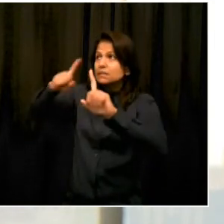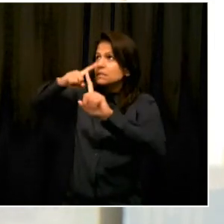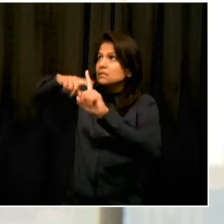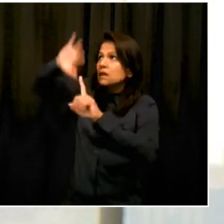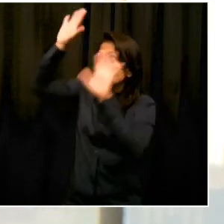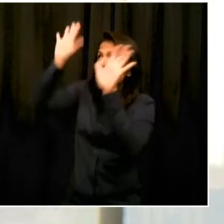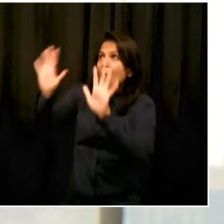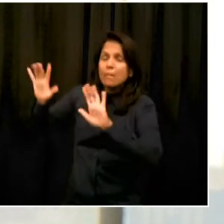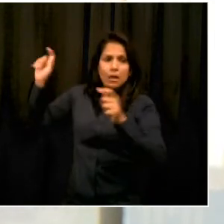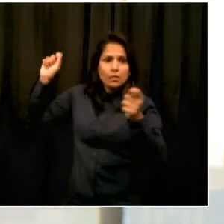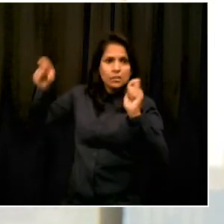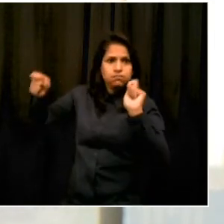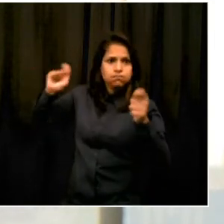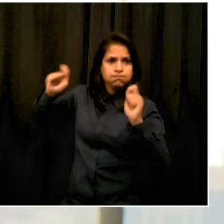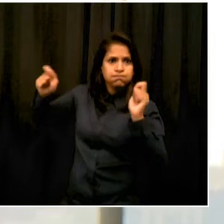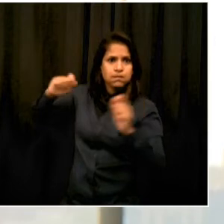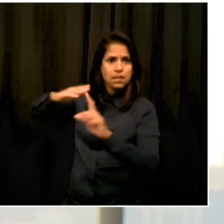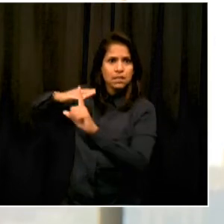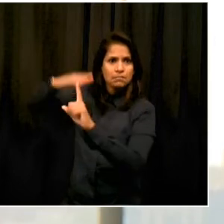overcome global warming.